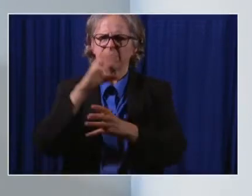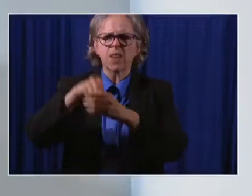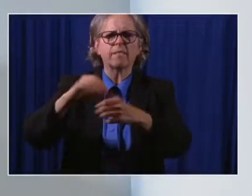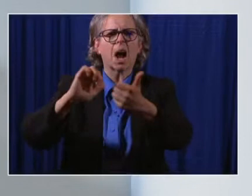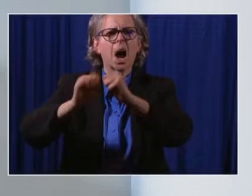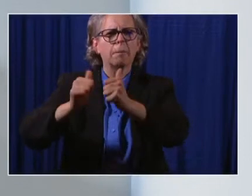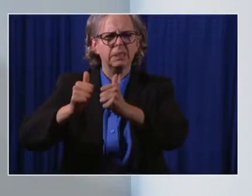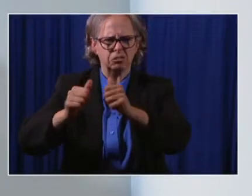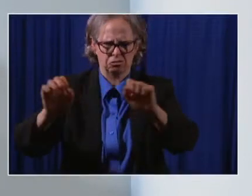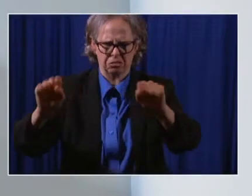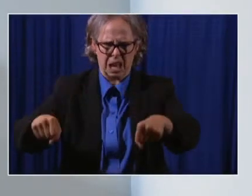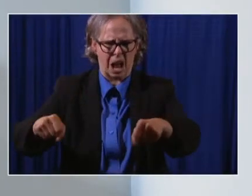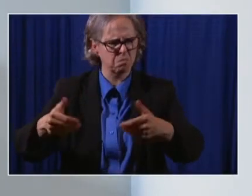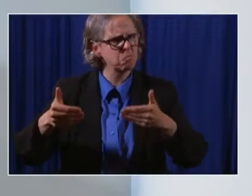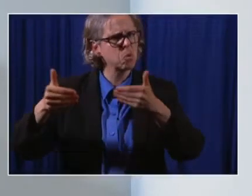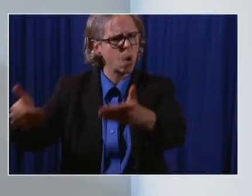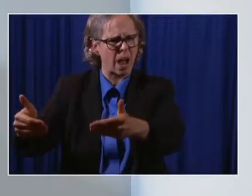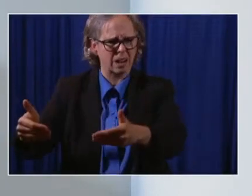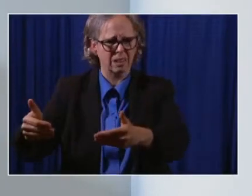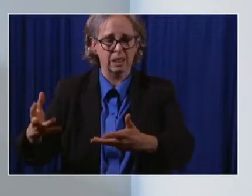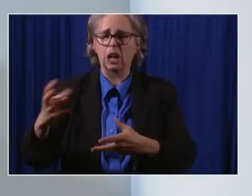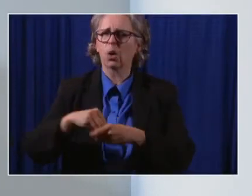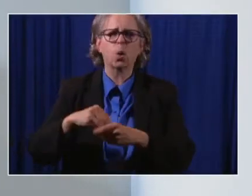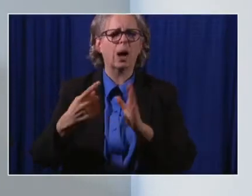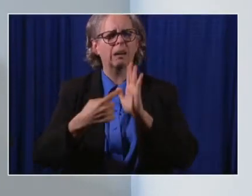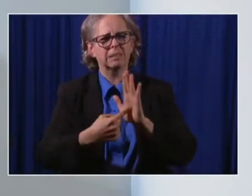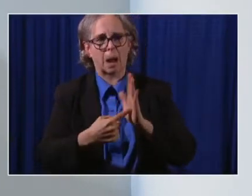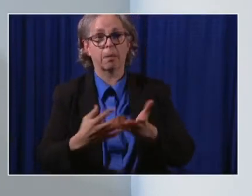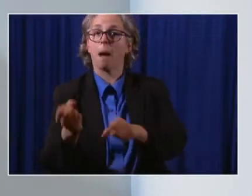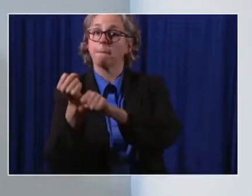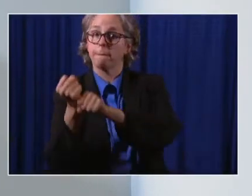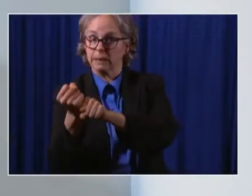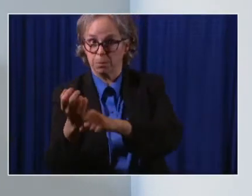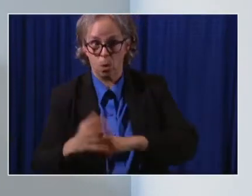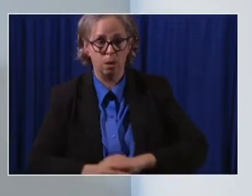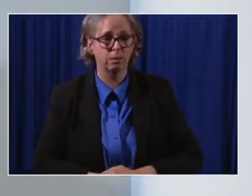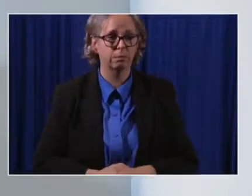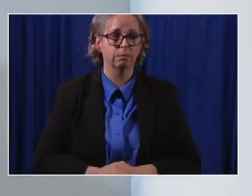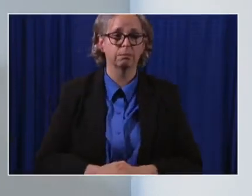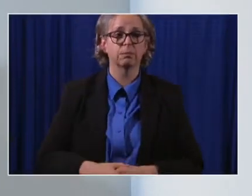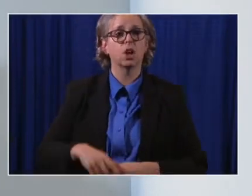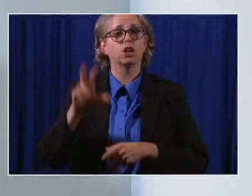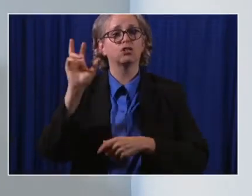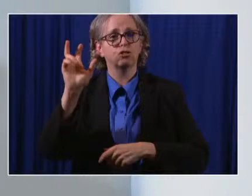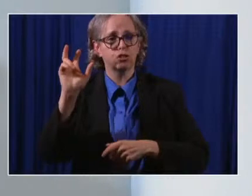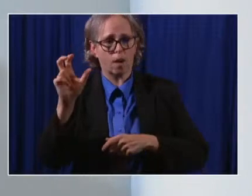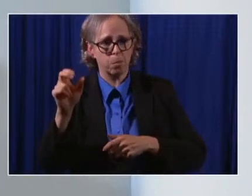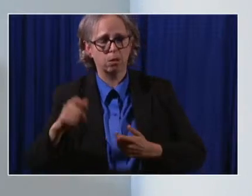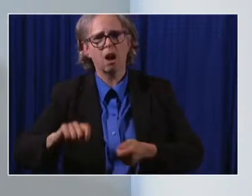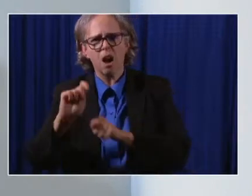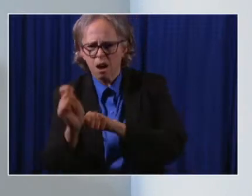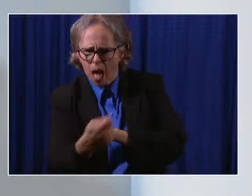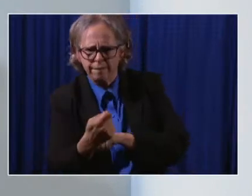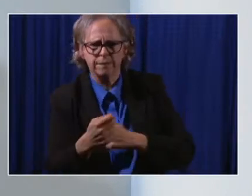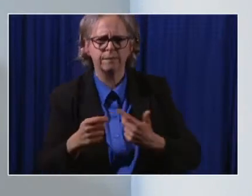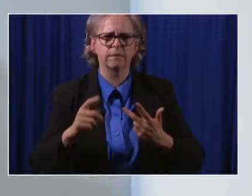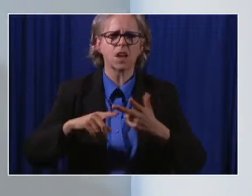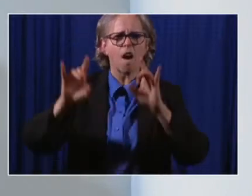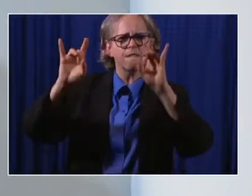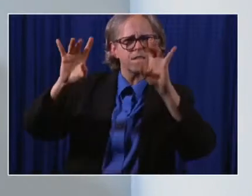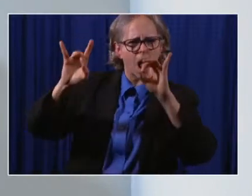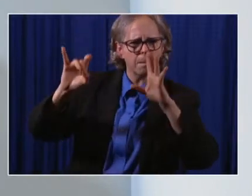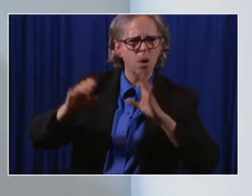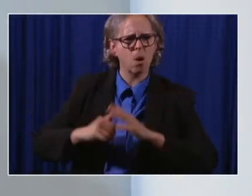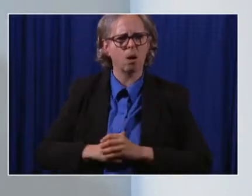presently. This includes, but is not limited to, baseball, softball, golf, volleyball, tennis, track and field,